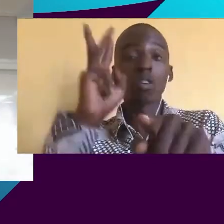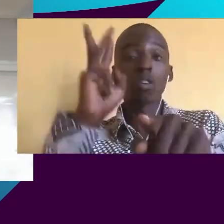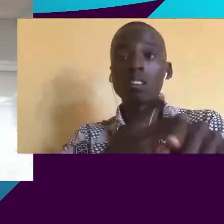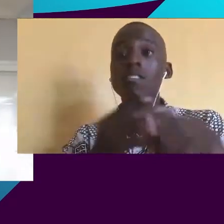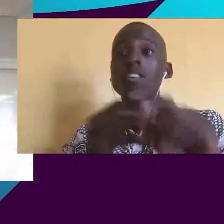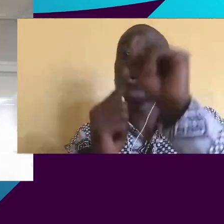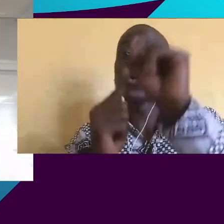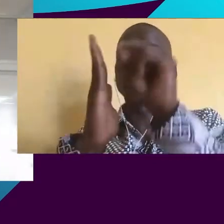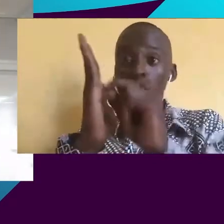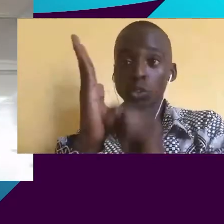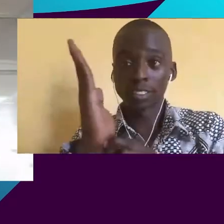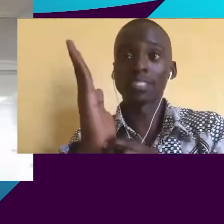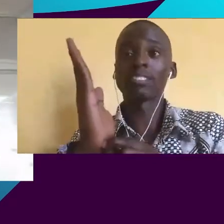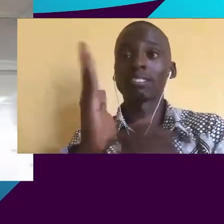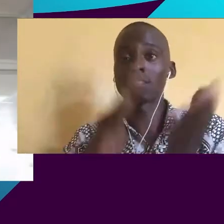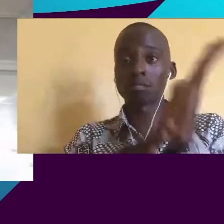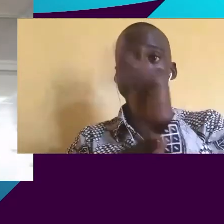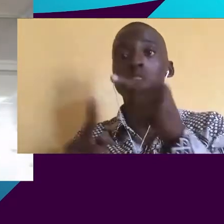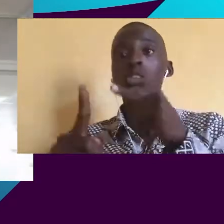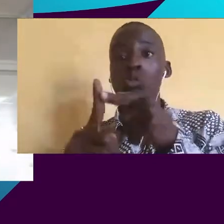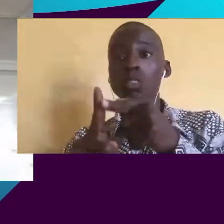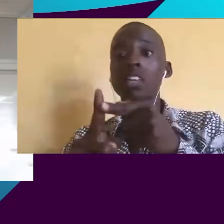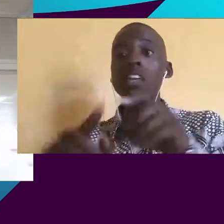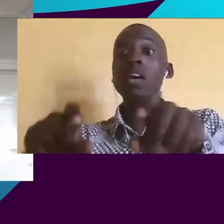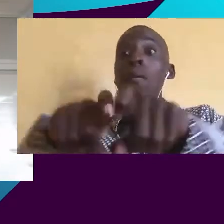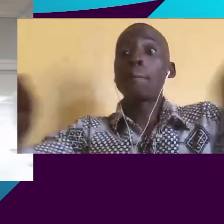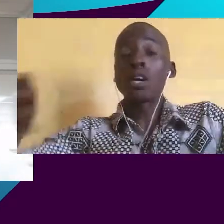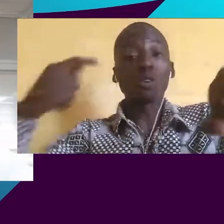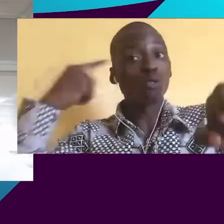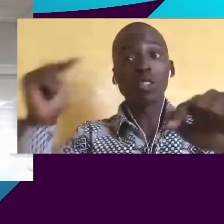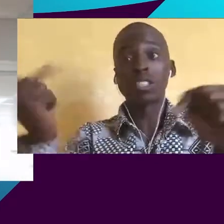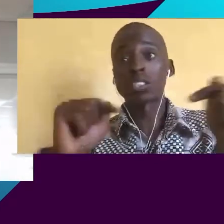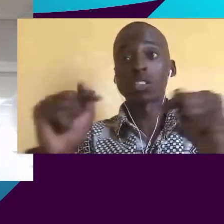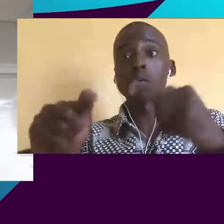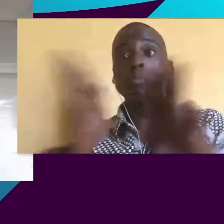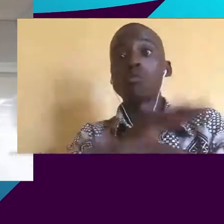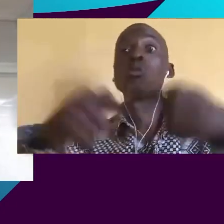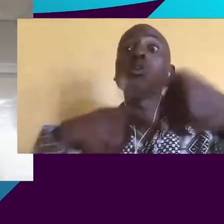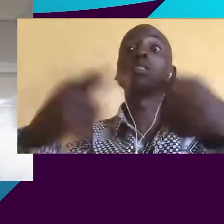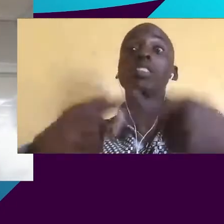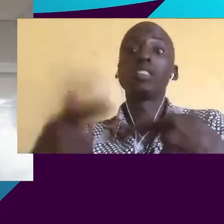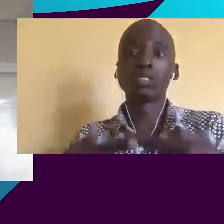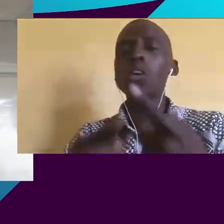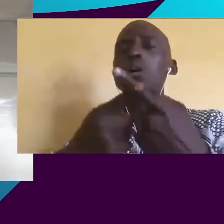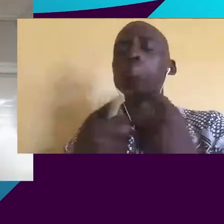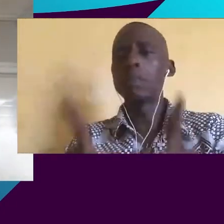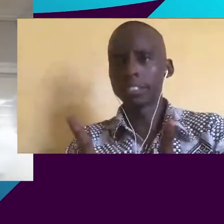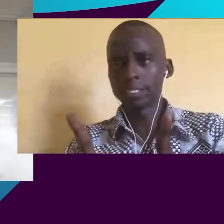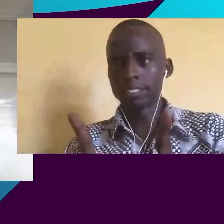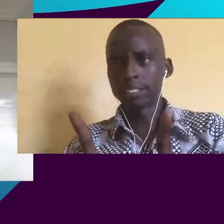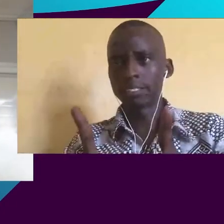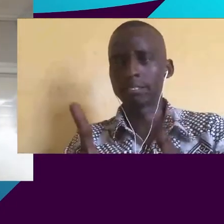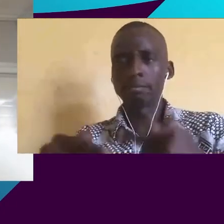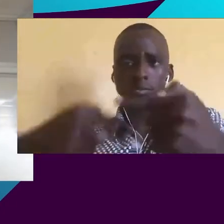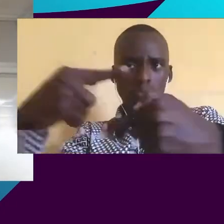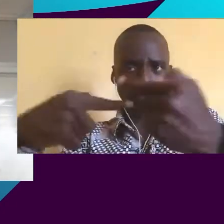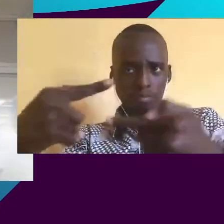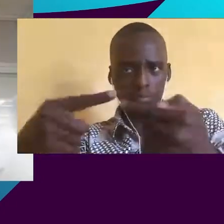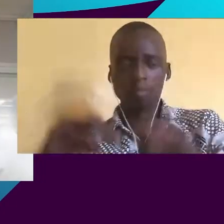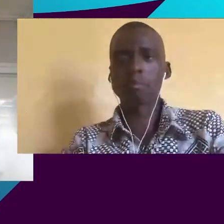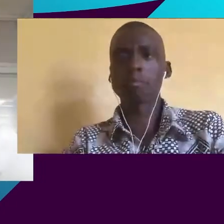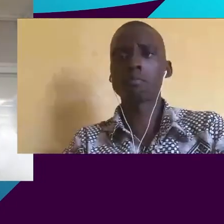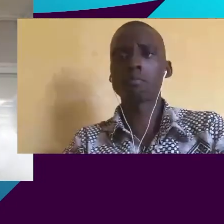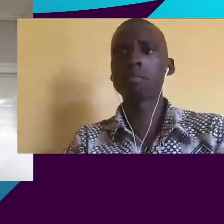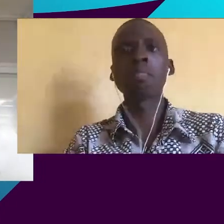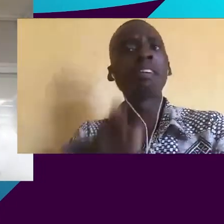back to the panel before we continue. But as we get towards that, there's someone whose